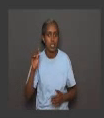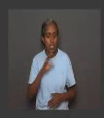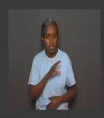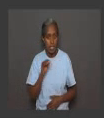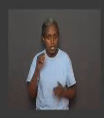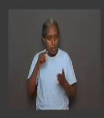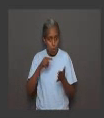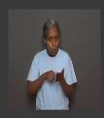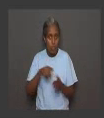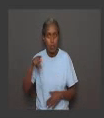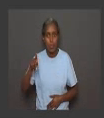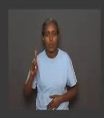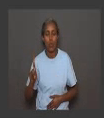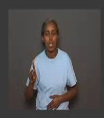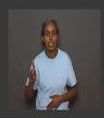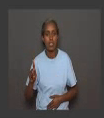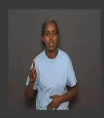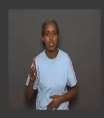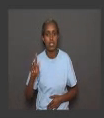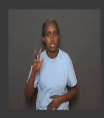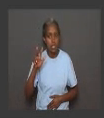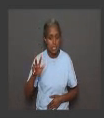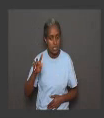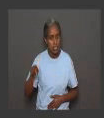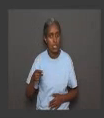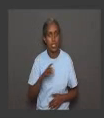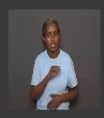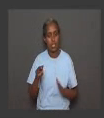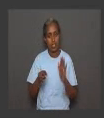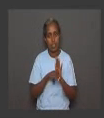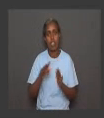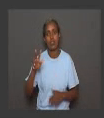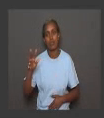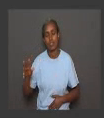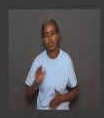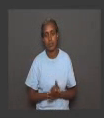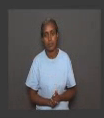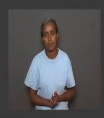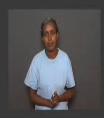and point P1 is at 3 and negative 3.